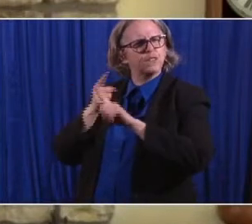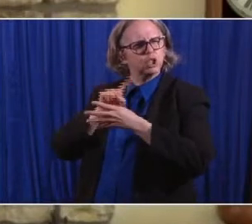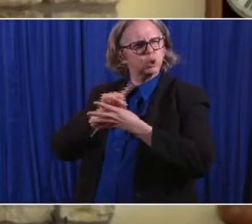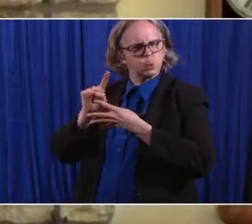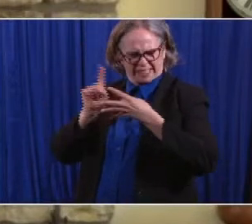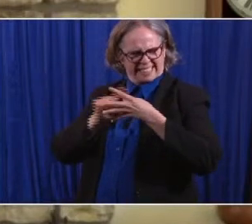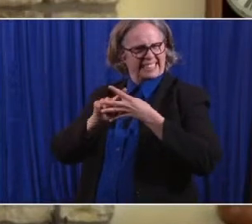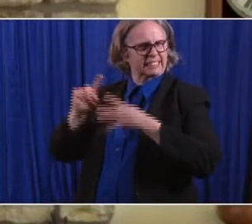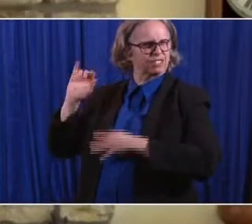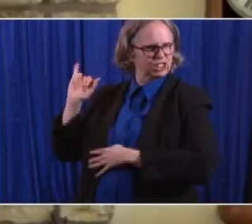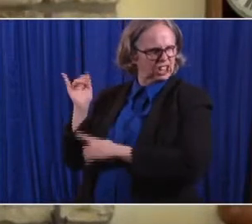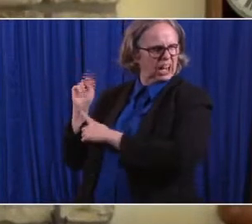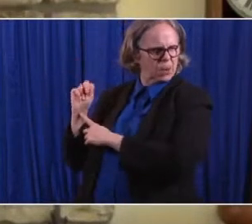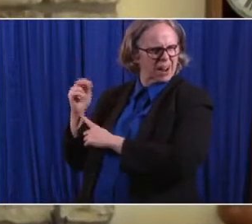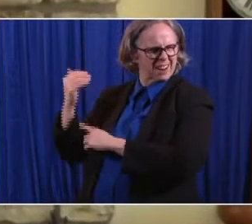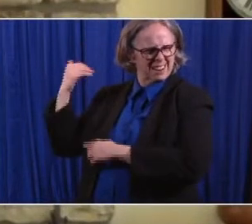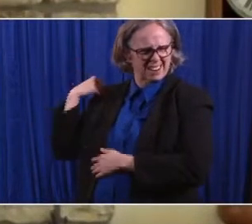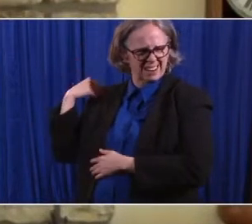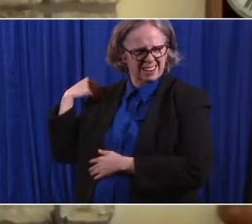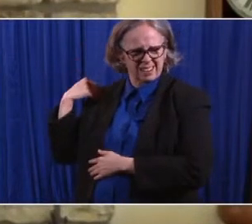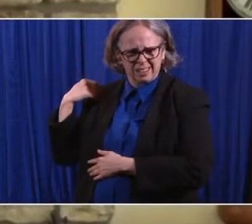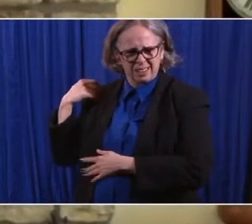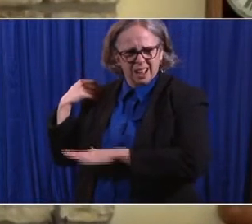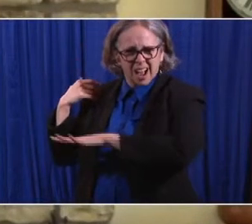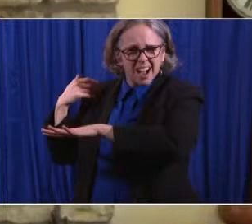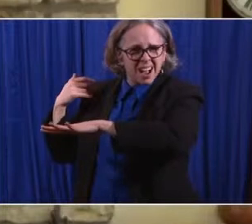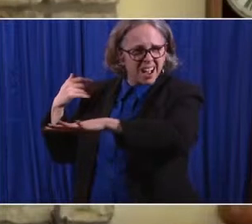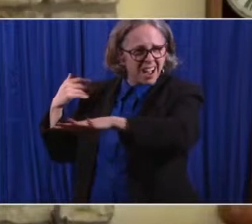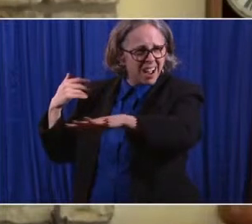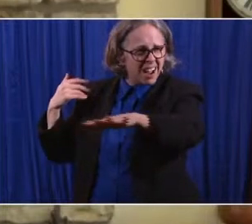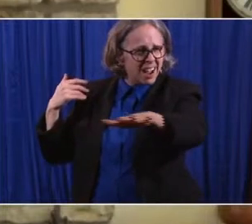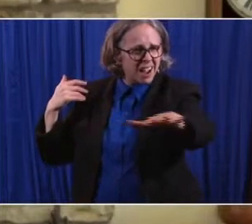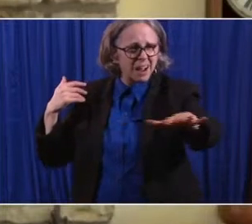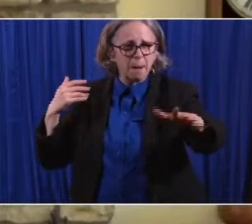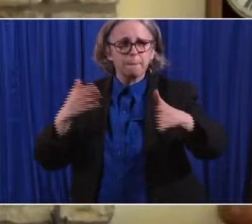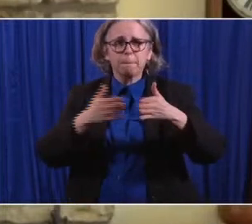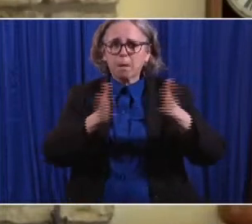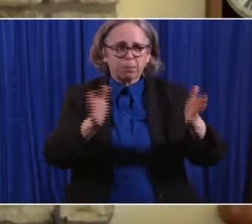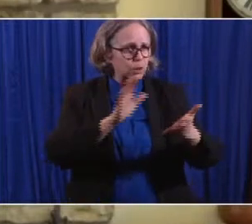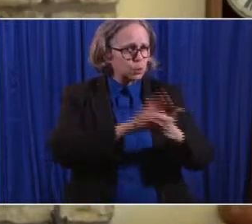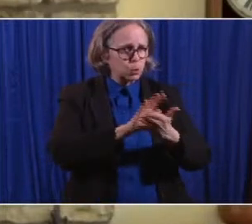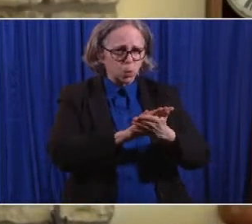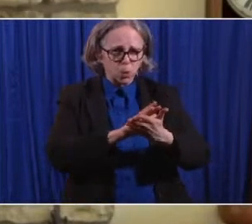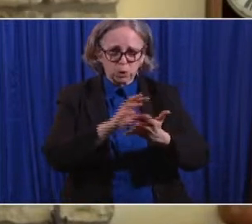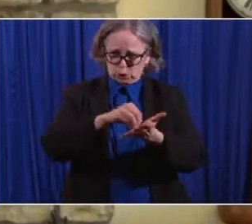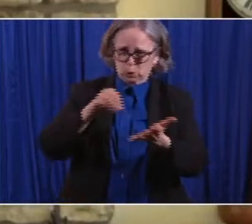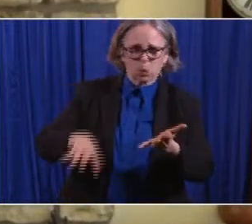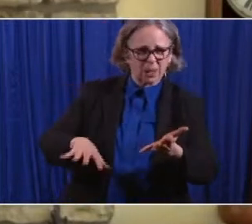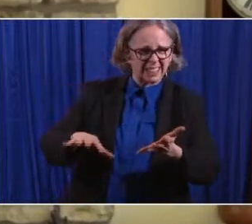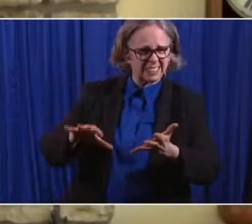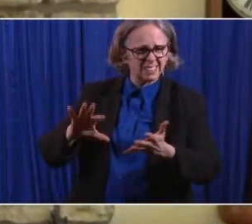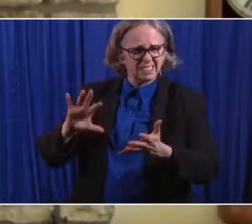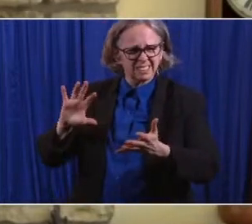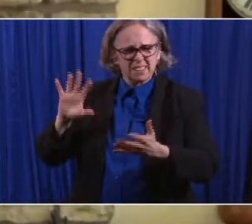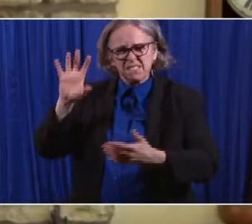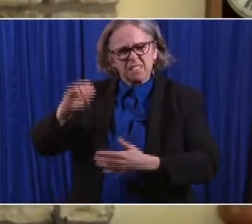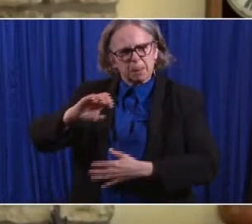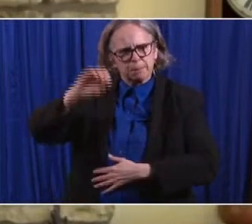50% of our public school students were not in